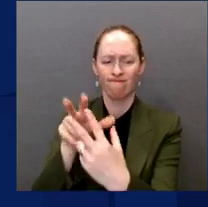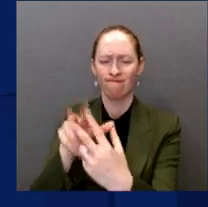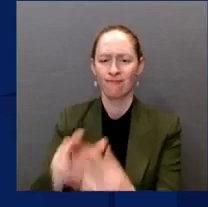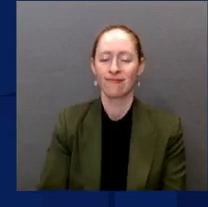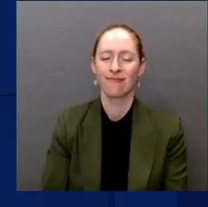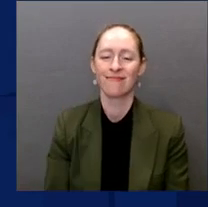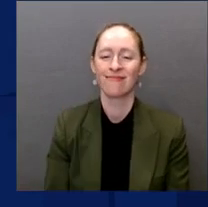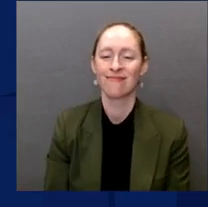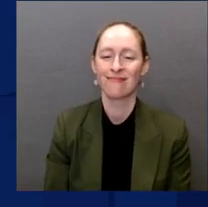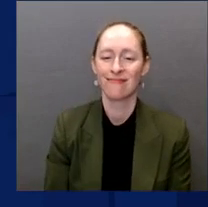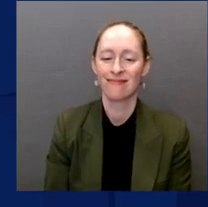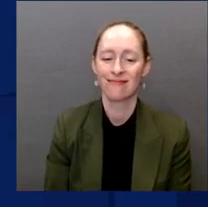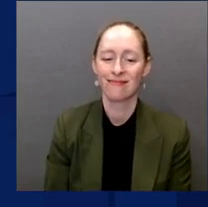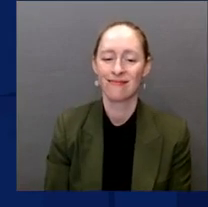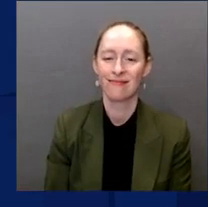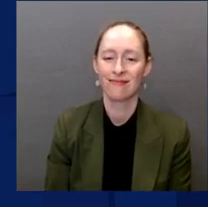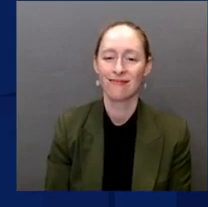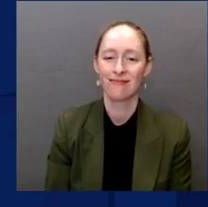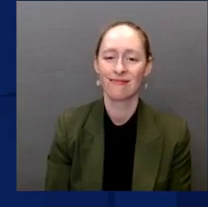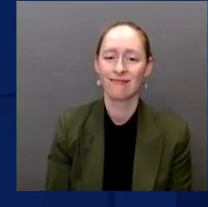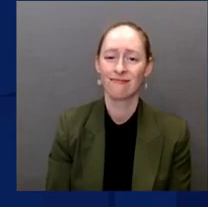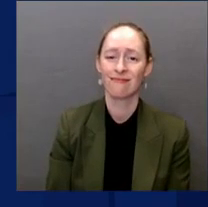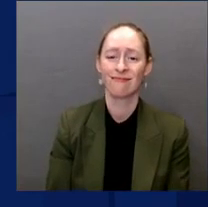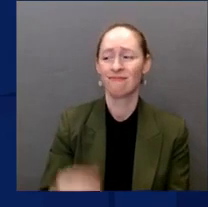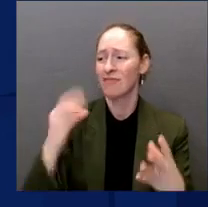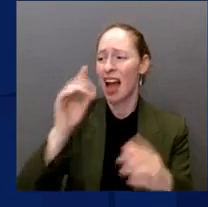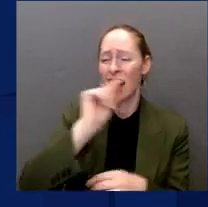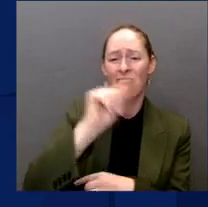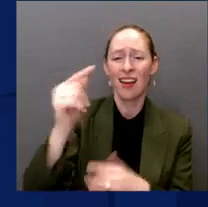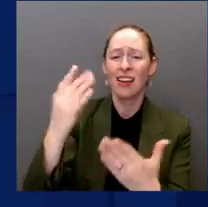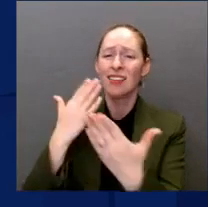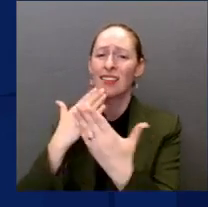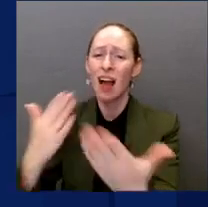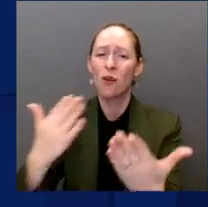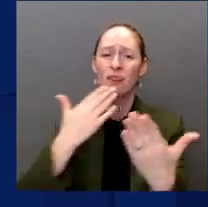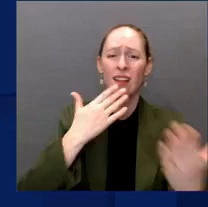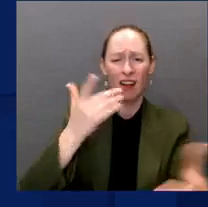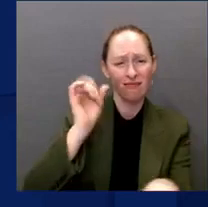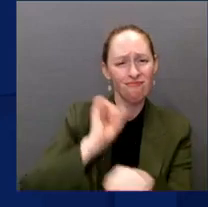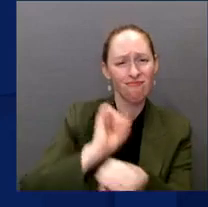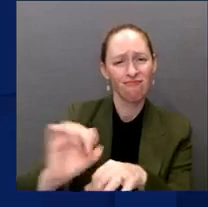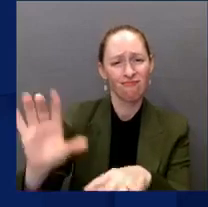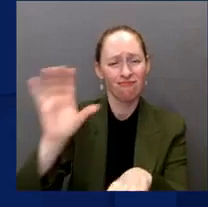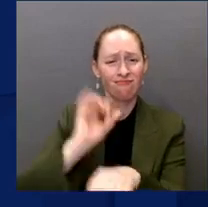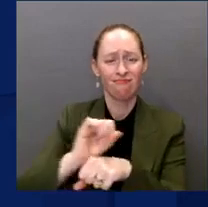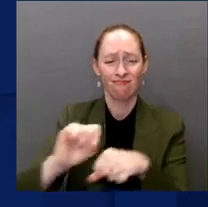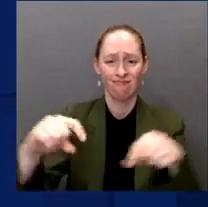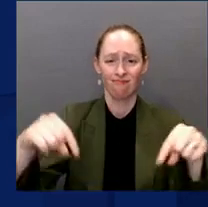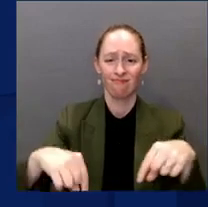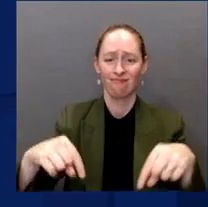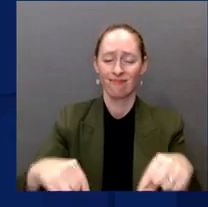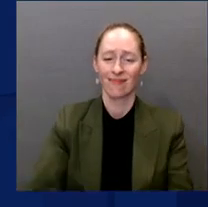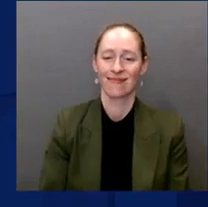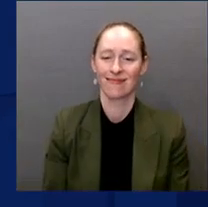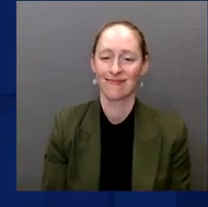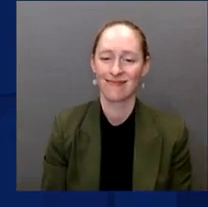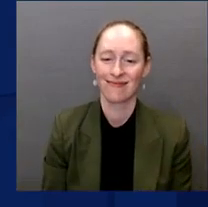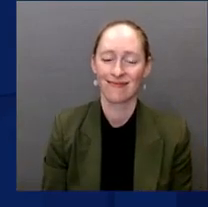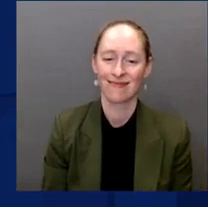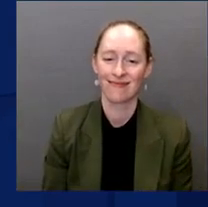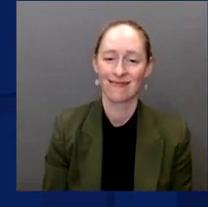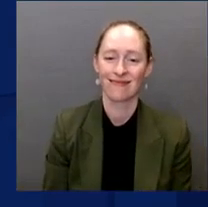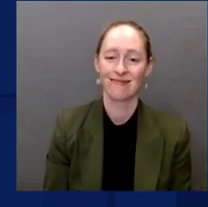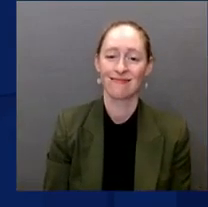leadership. And here today we have advocates and activists, Jose Andres. You heard of him, haven't you?